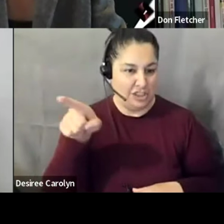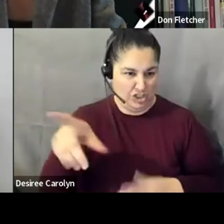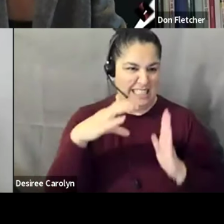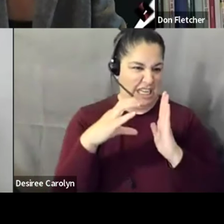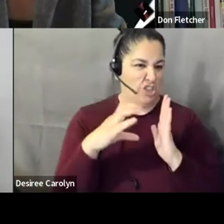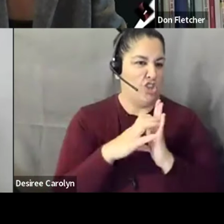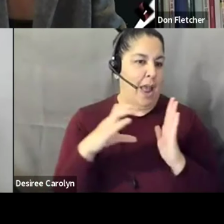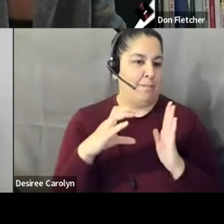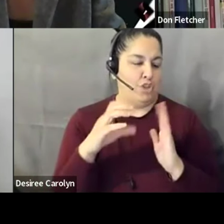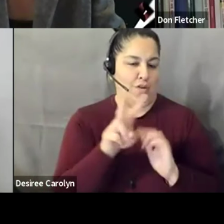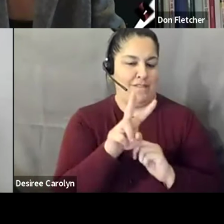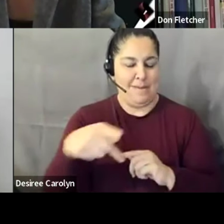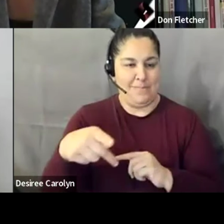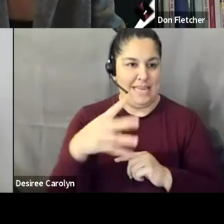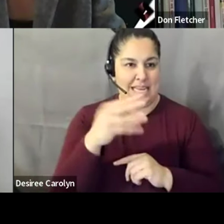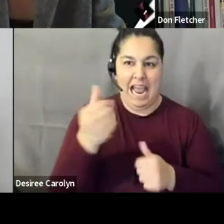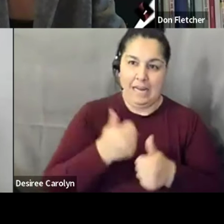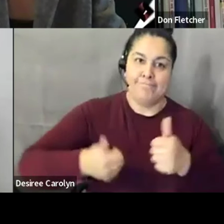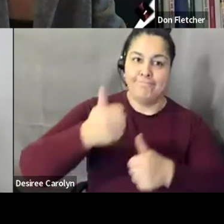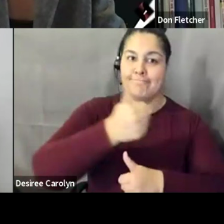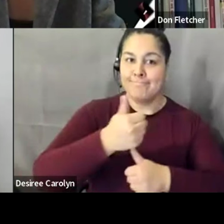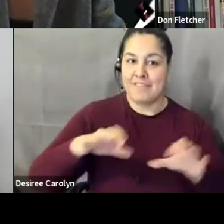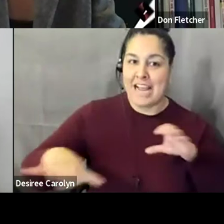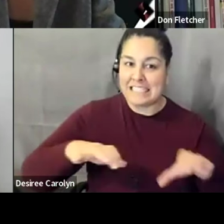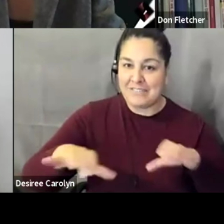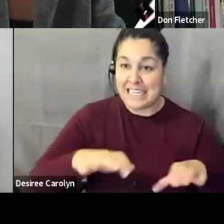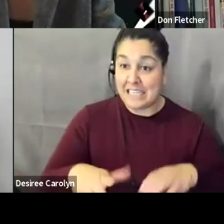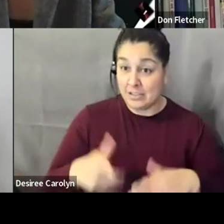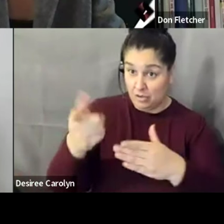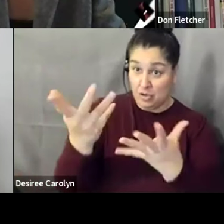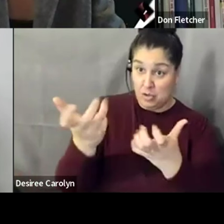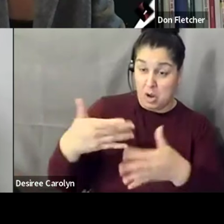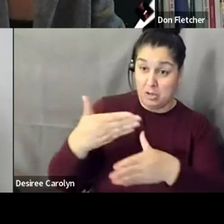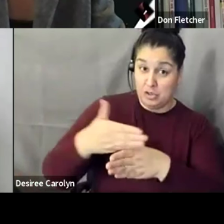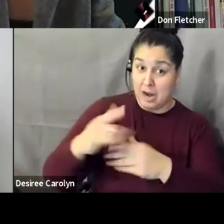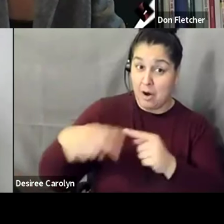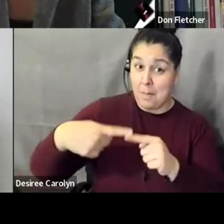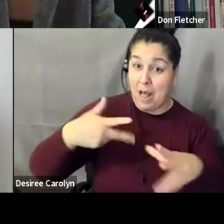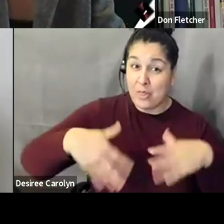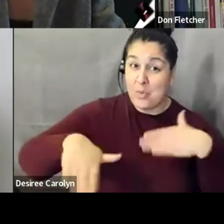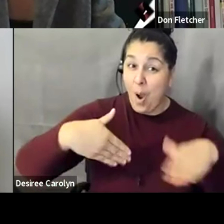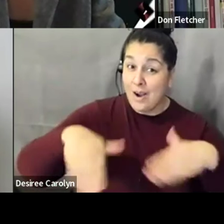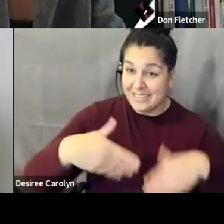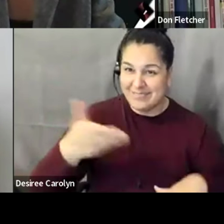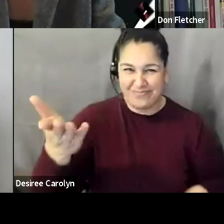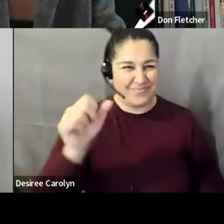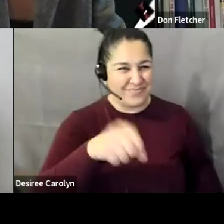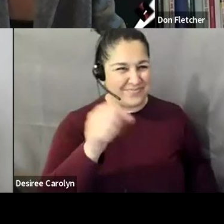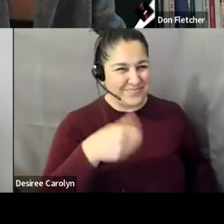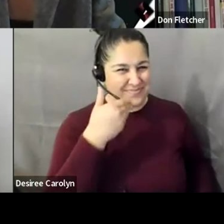our activities chair. Chair Rachel, would you like to please talk about the walk, please? Yes, thank you,